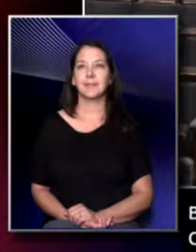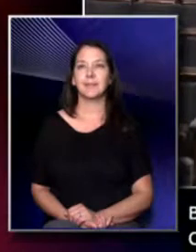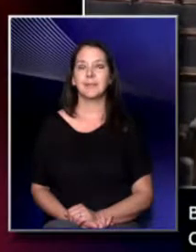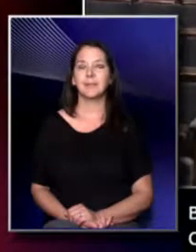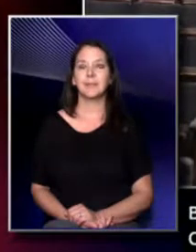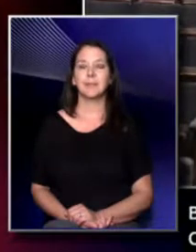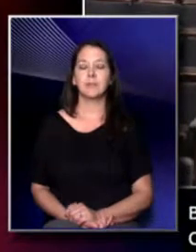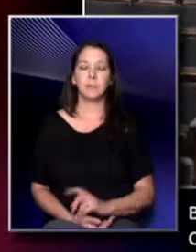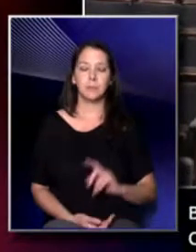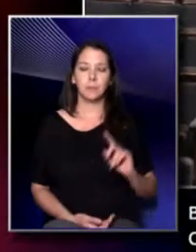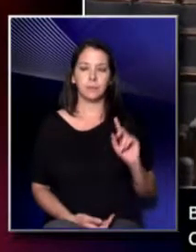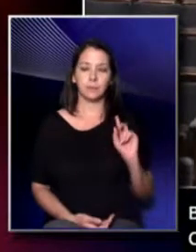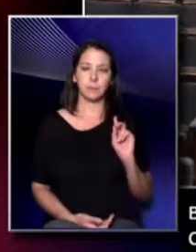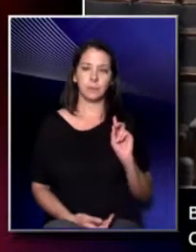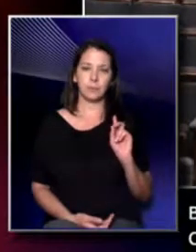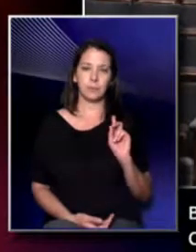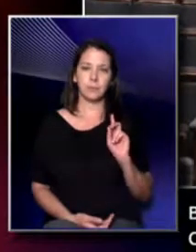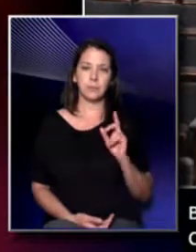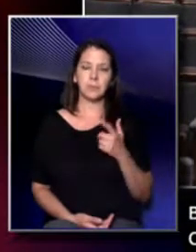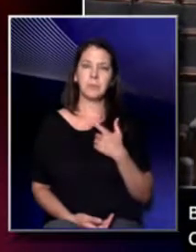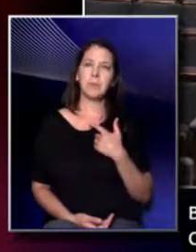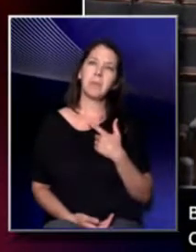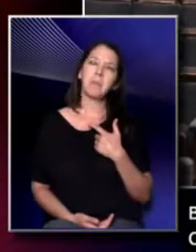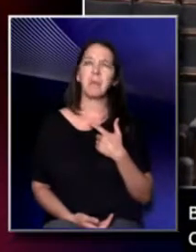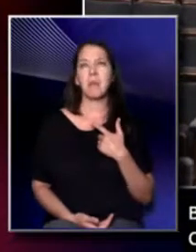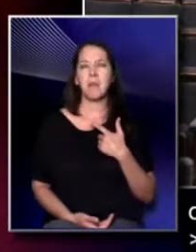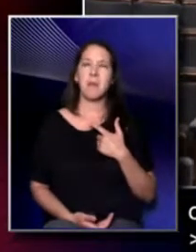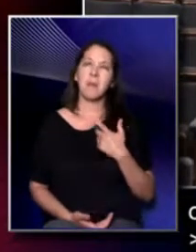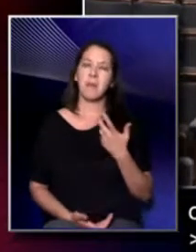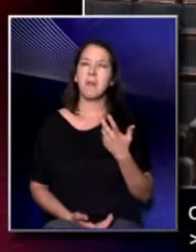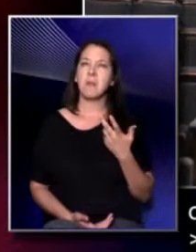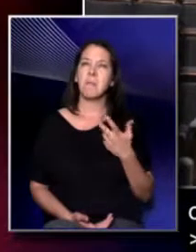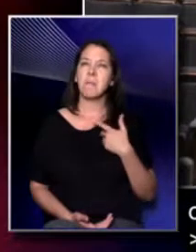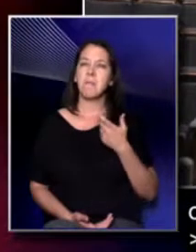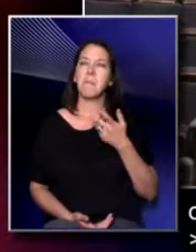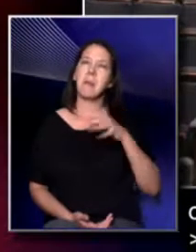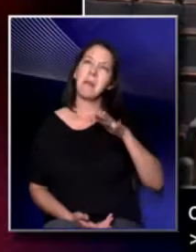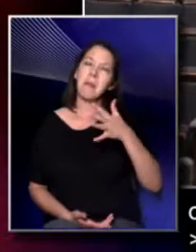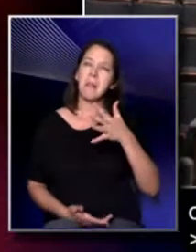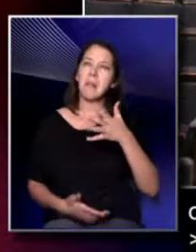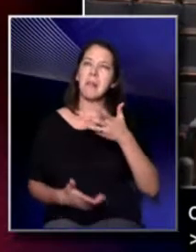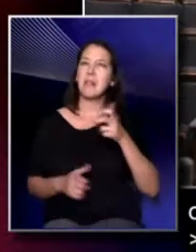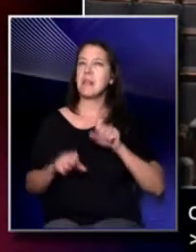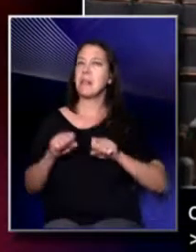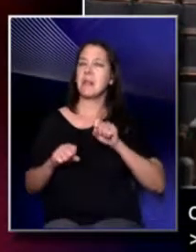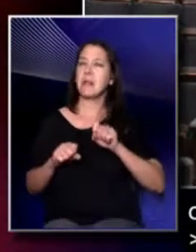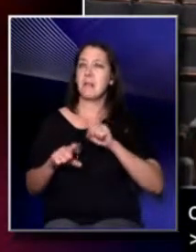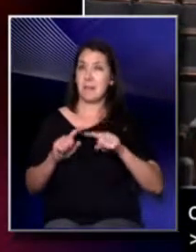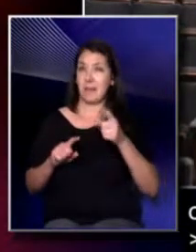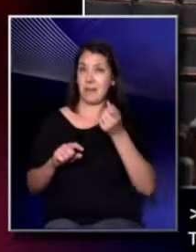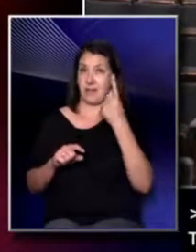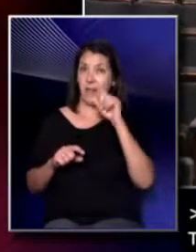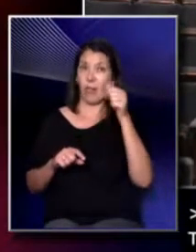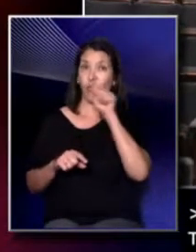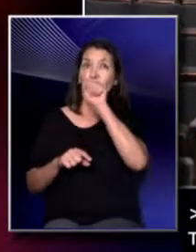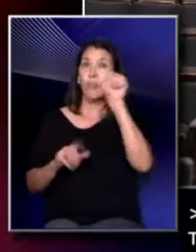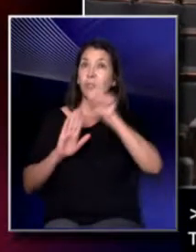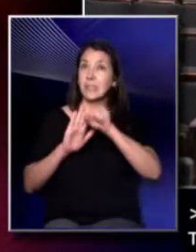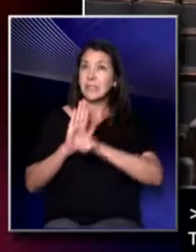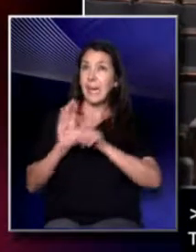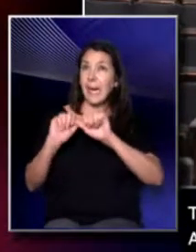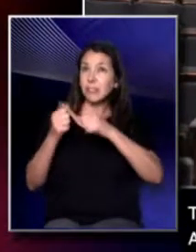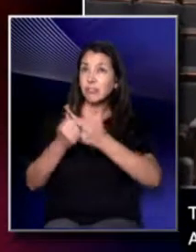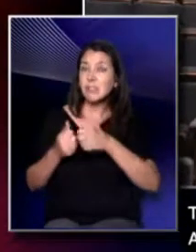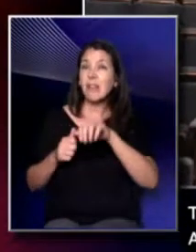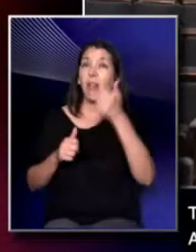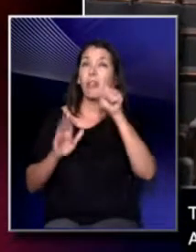Although I am somewhat skeptical about this position, are there other state agencies or state